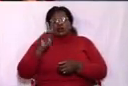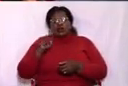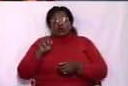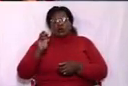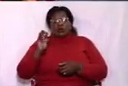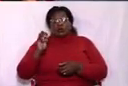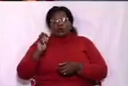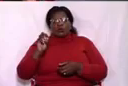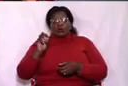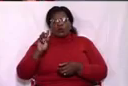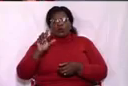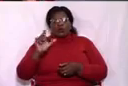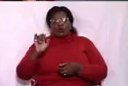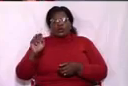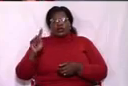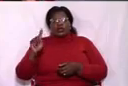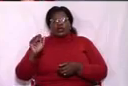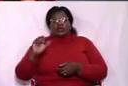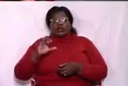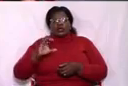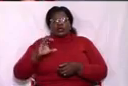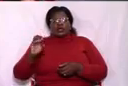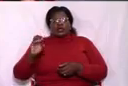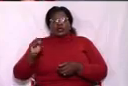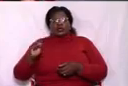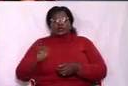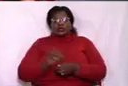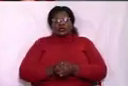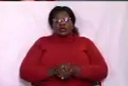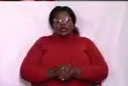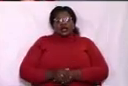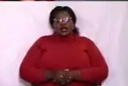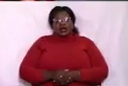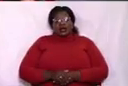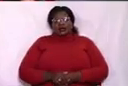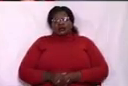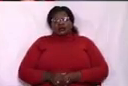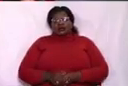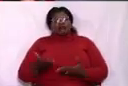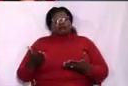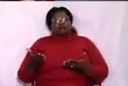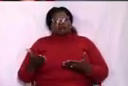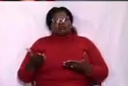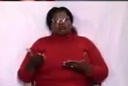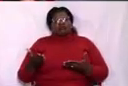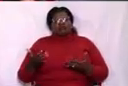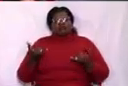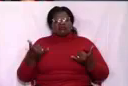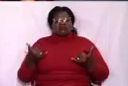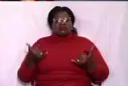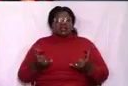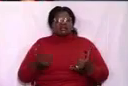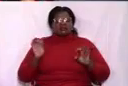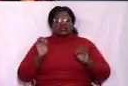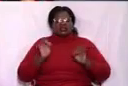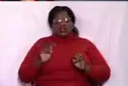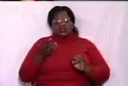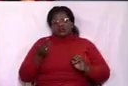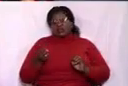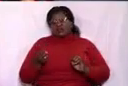It's a pity that you didn't bring. You could have done it in a swift or in a quick 30 seconds, or how should